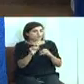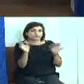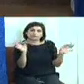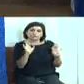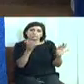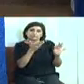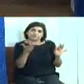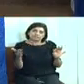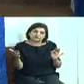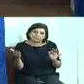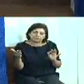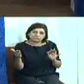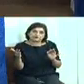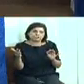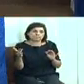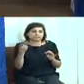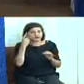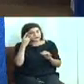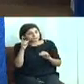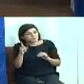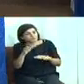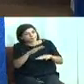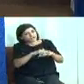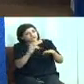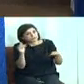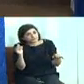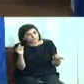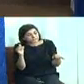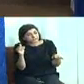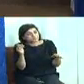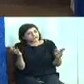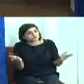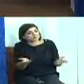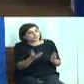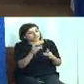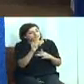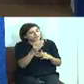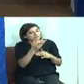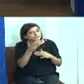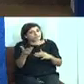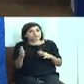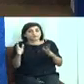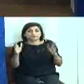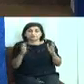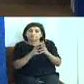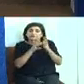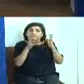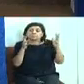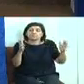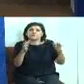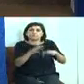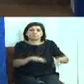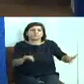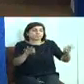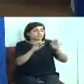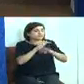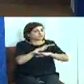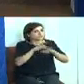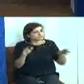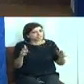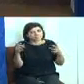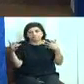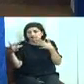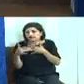insignificant things, for you have been called here to do things of great importance. Do not